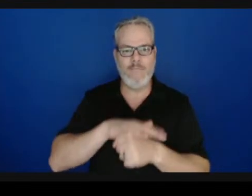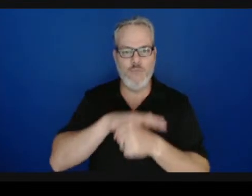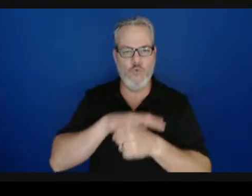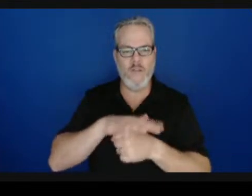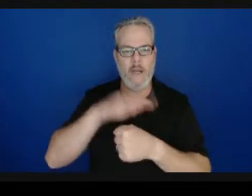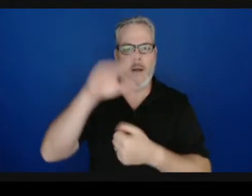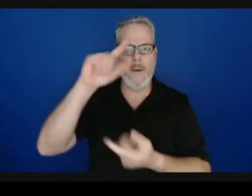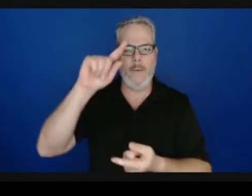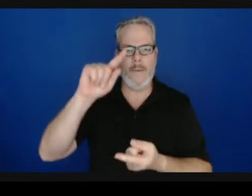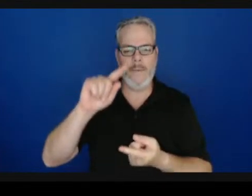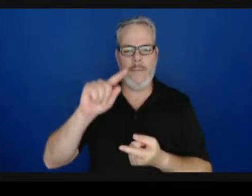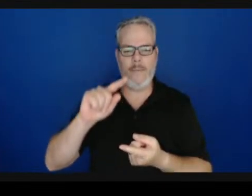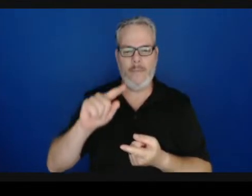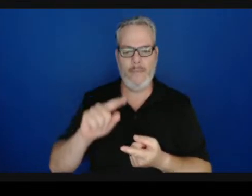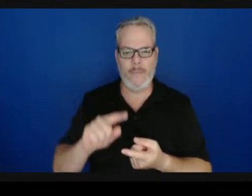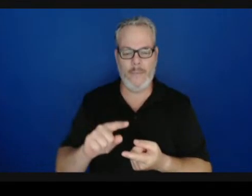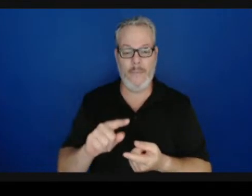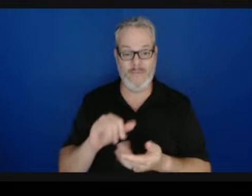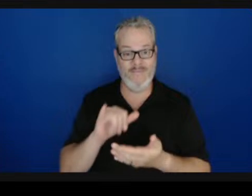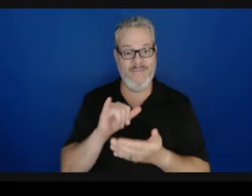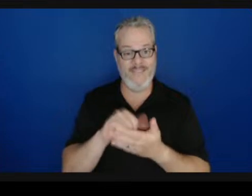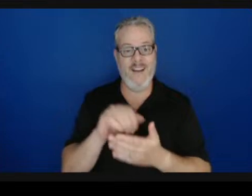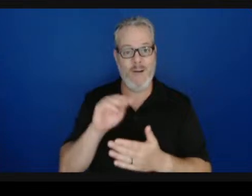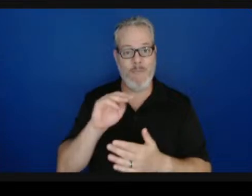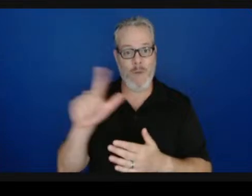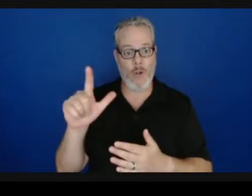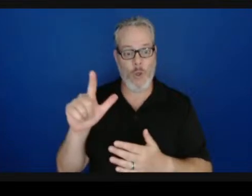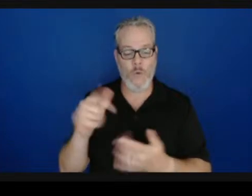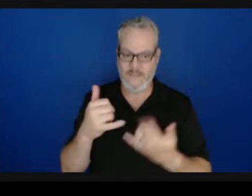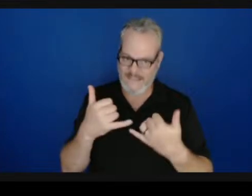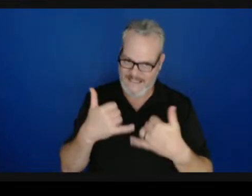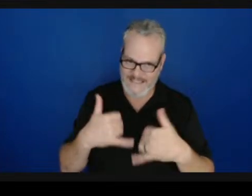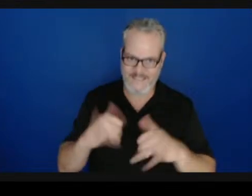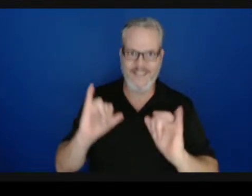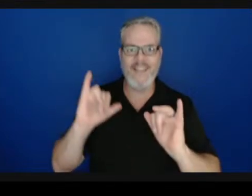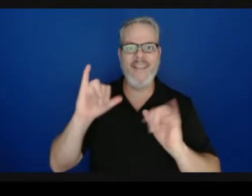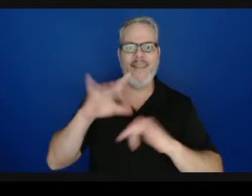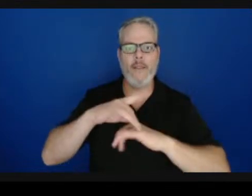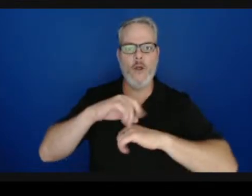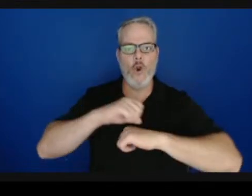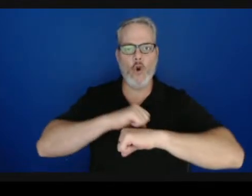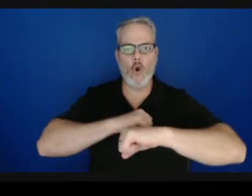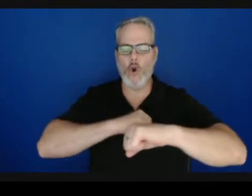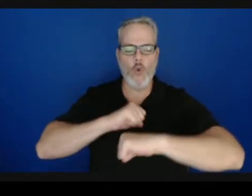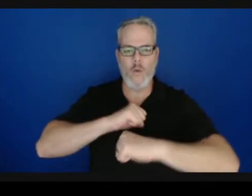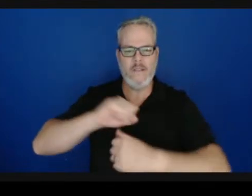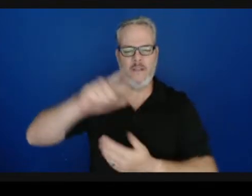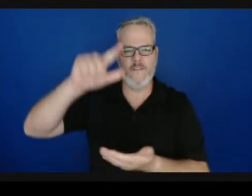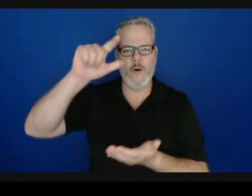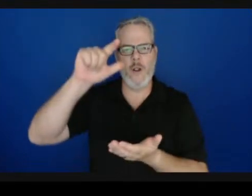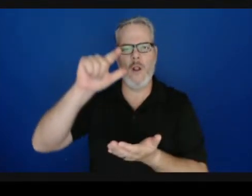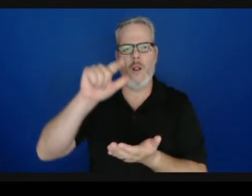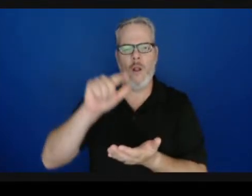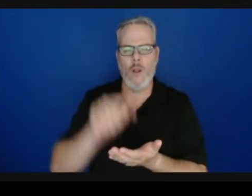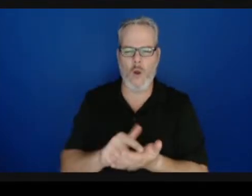next on Mauna Loa. Still, earthquakes are very, very low. This is all just background